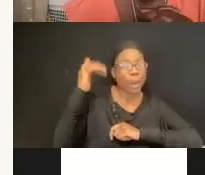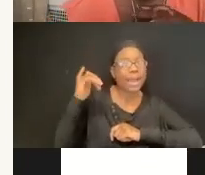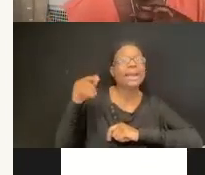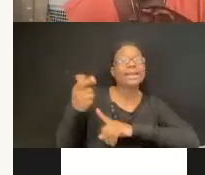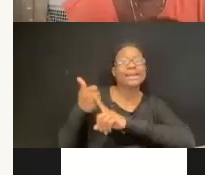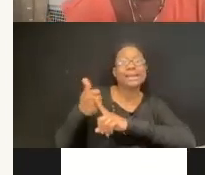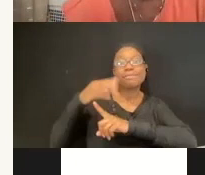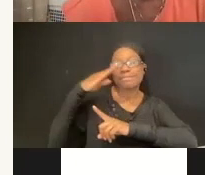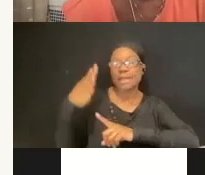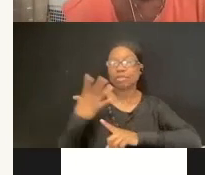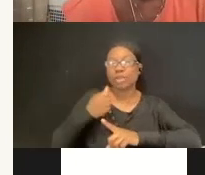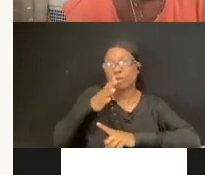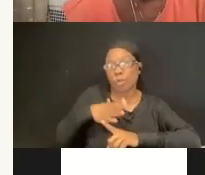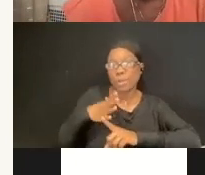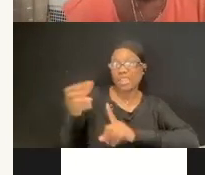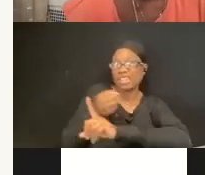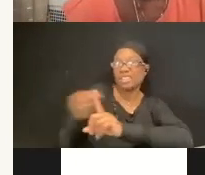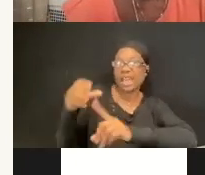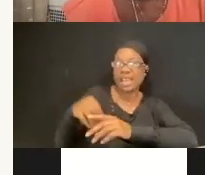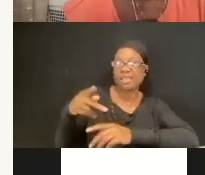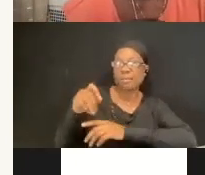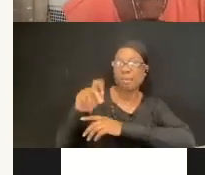in a park in Charlotte in 2016.